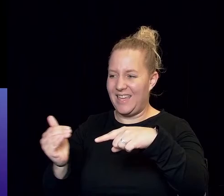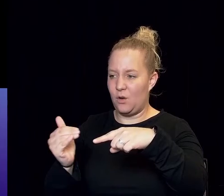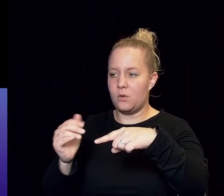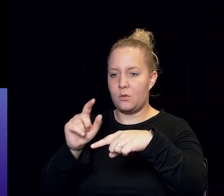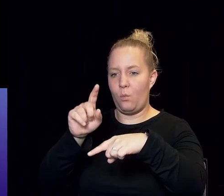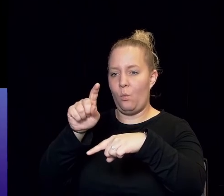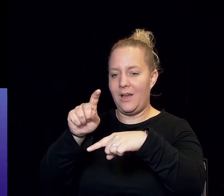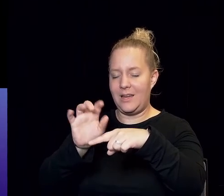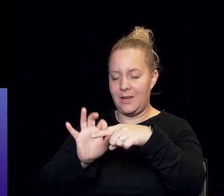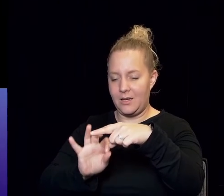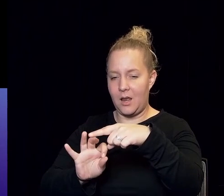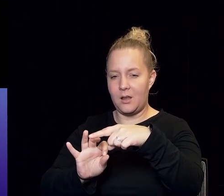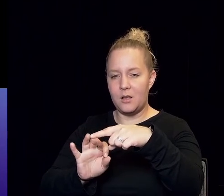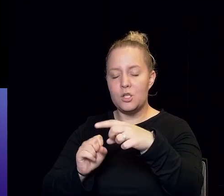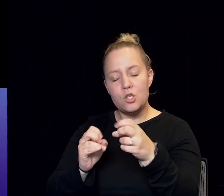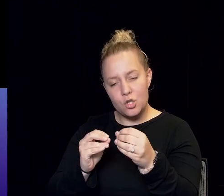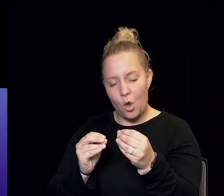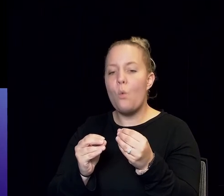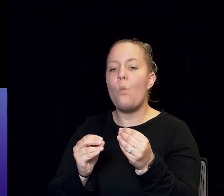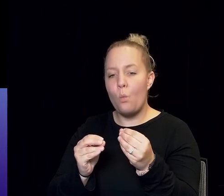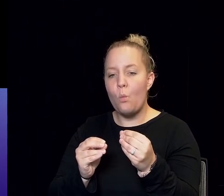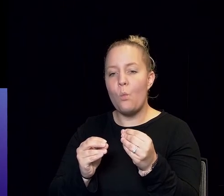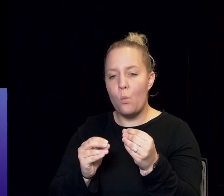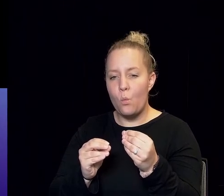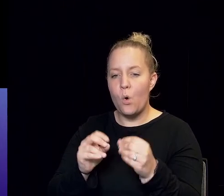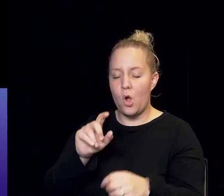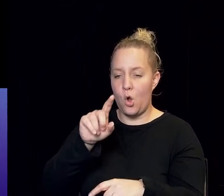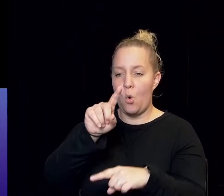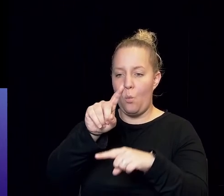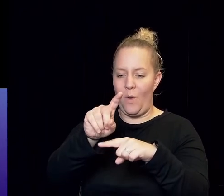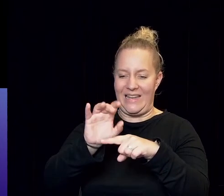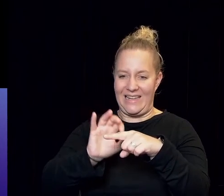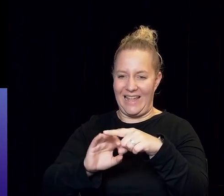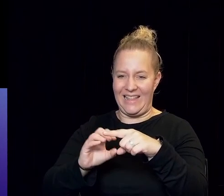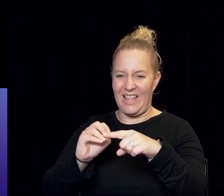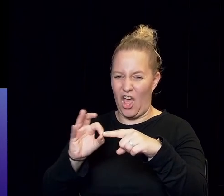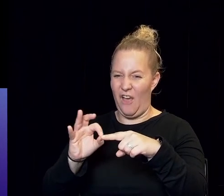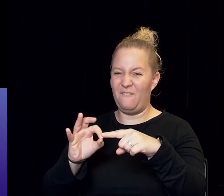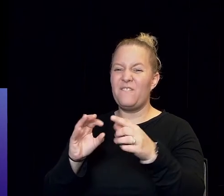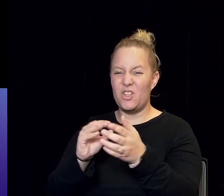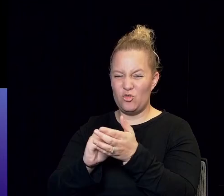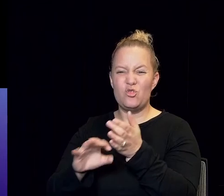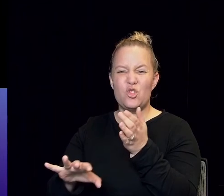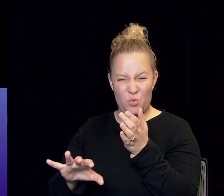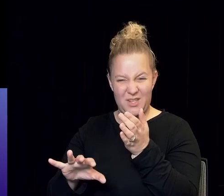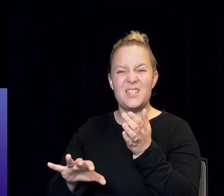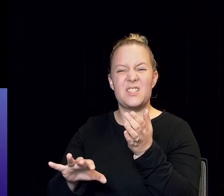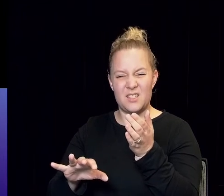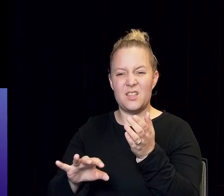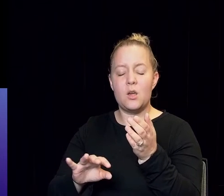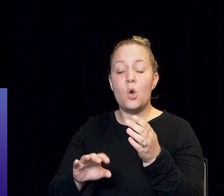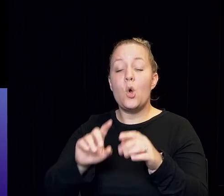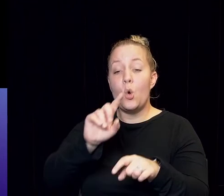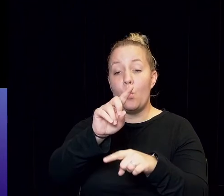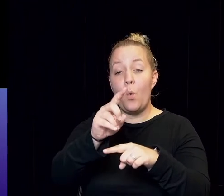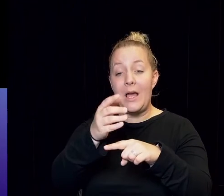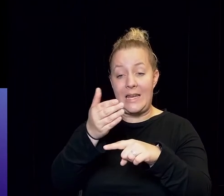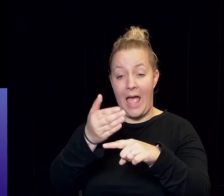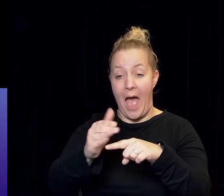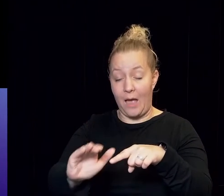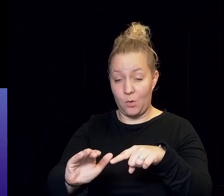1/9. So 1/9 of students, or 1 out of 9